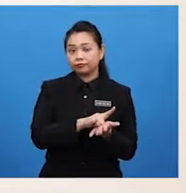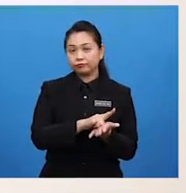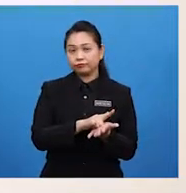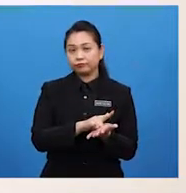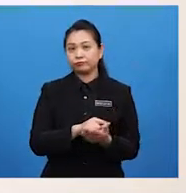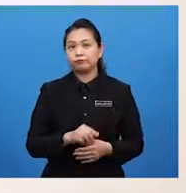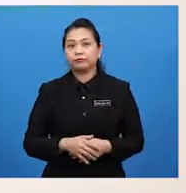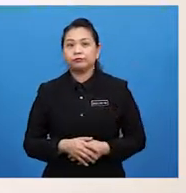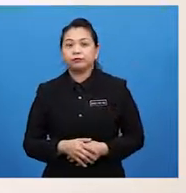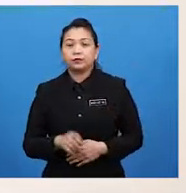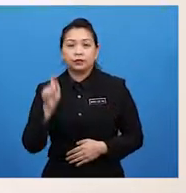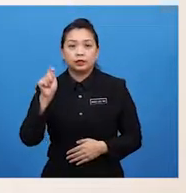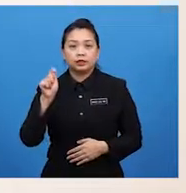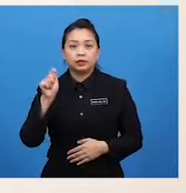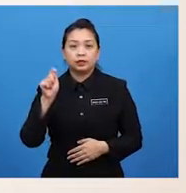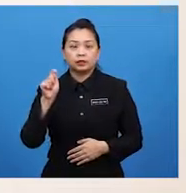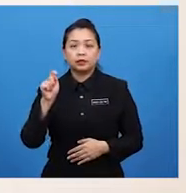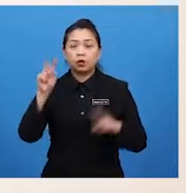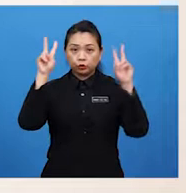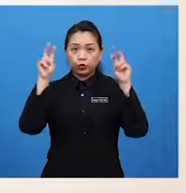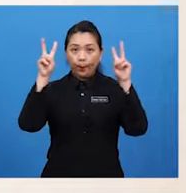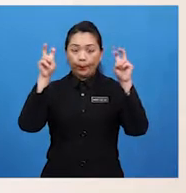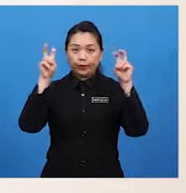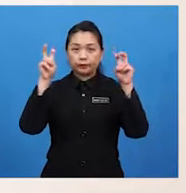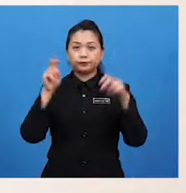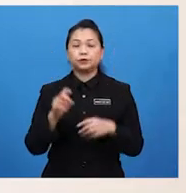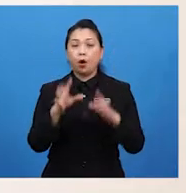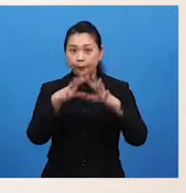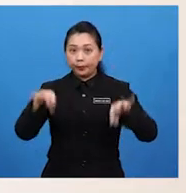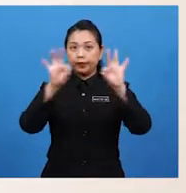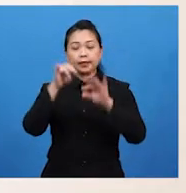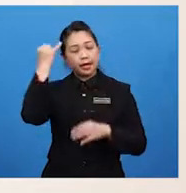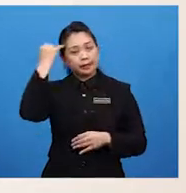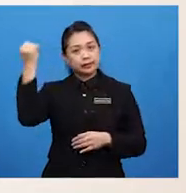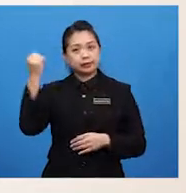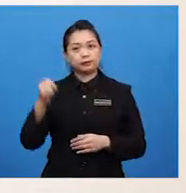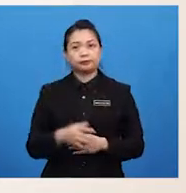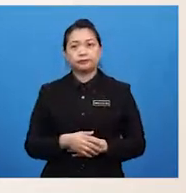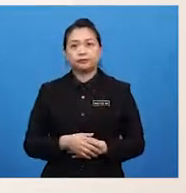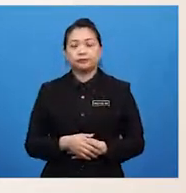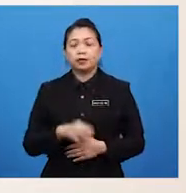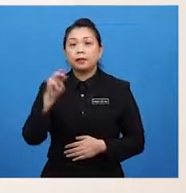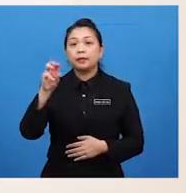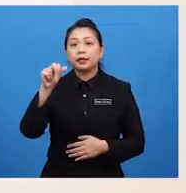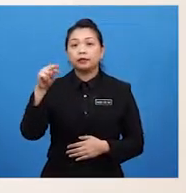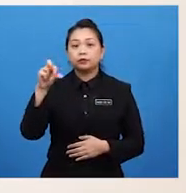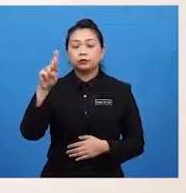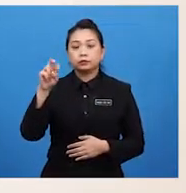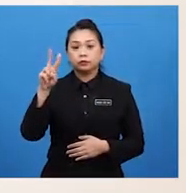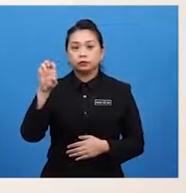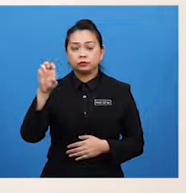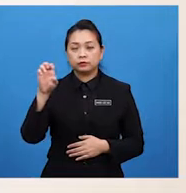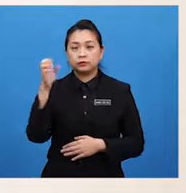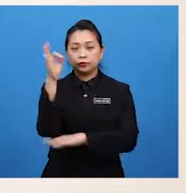TEEEEL? T stands for topic sentence or main idea. For example, mangrove forest is